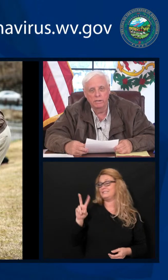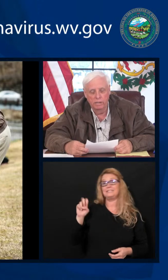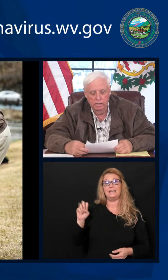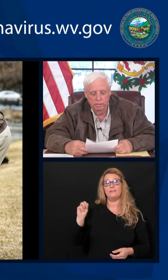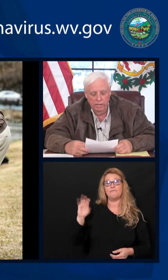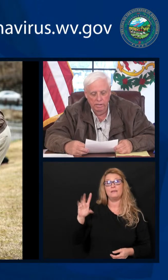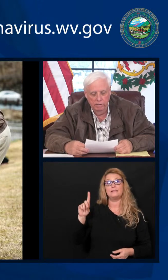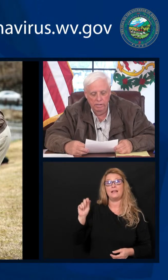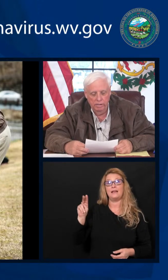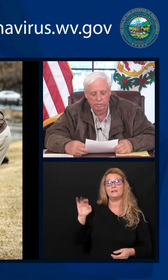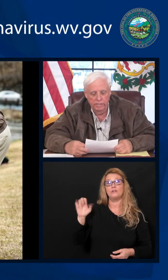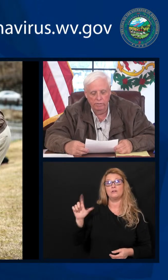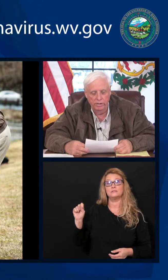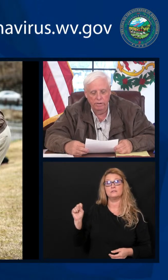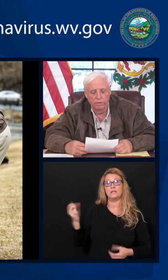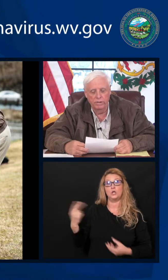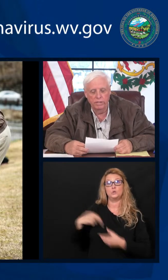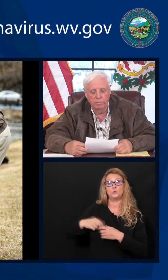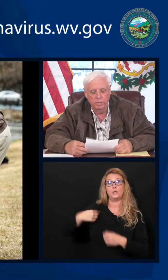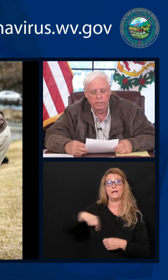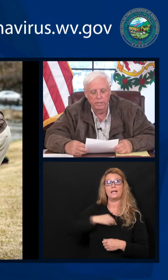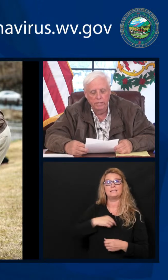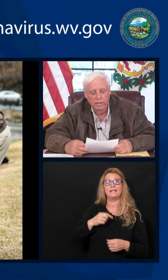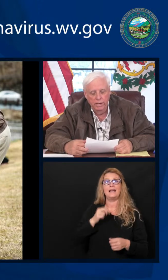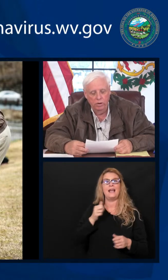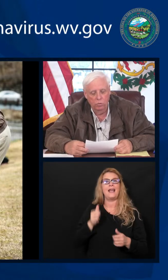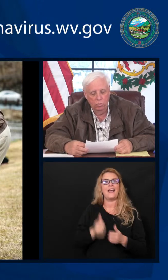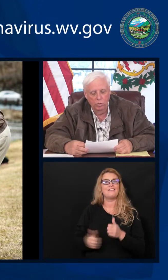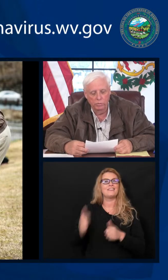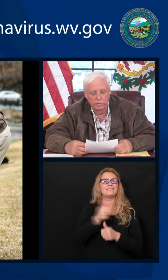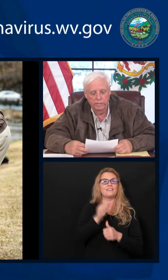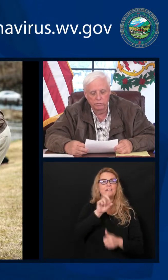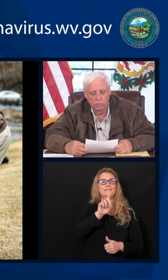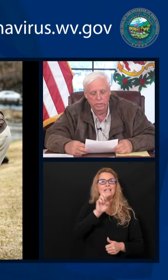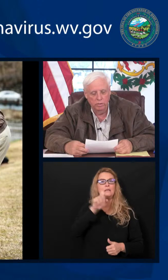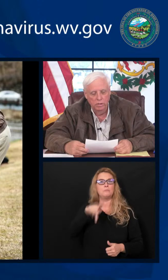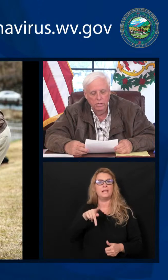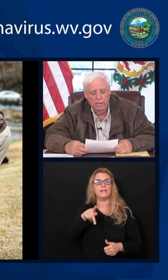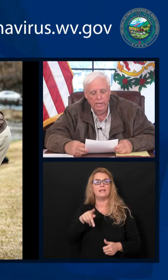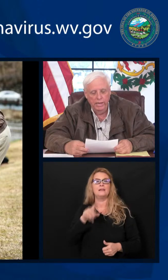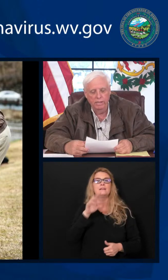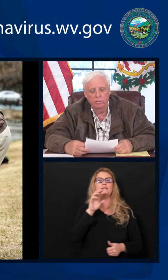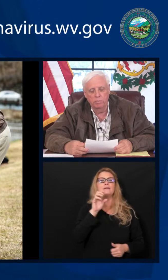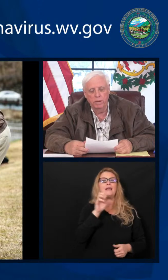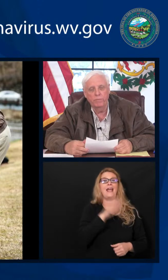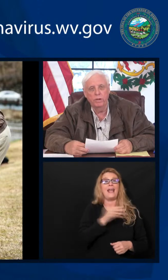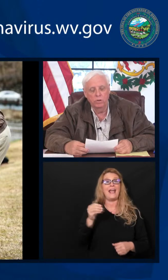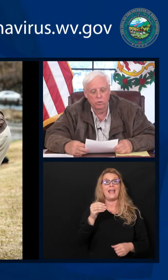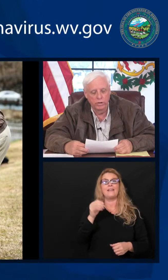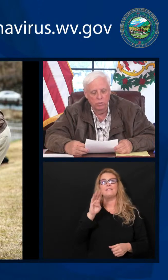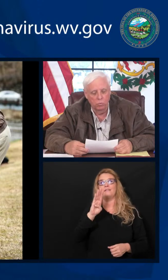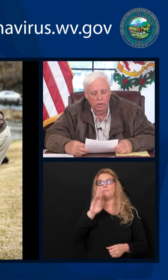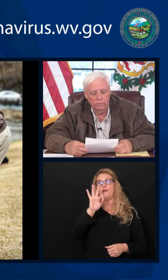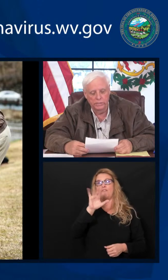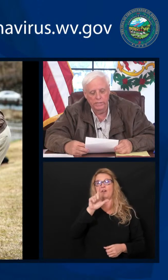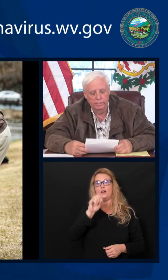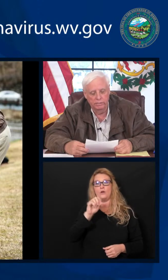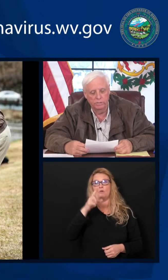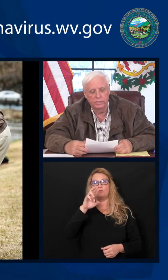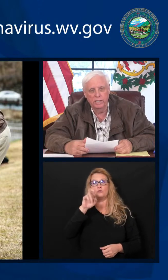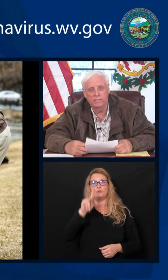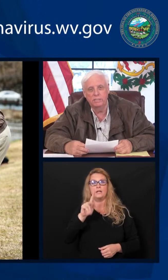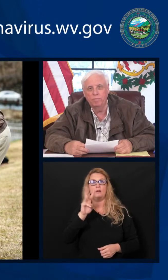and our secretary of our DEP, Harold Ward, was there as well. and the Buffalo Creek